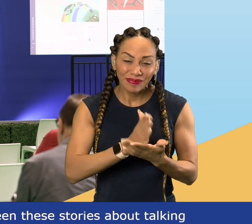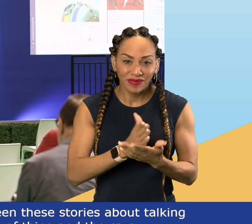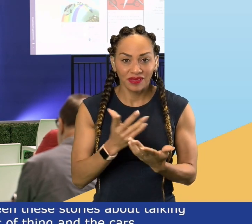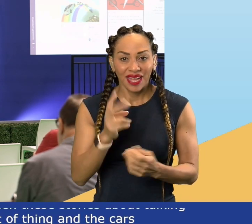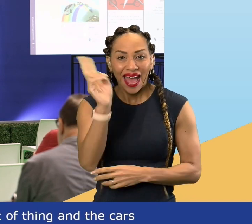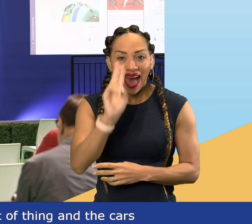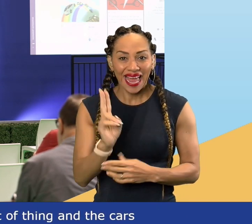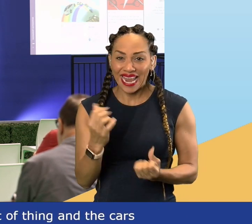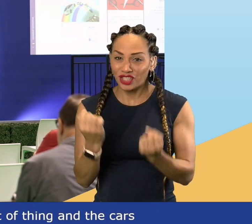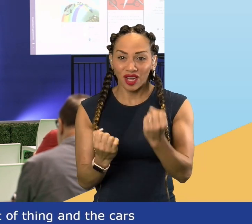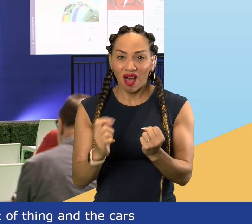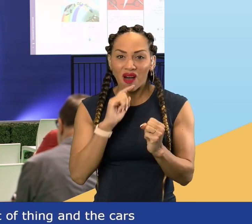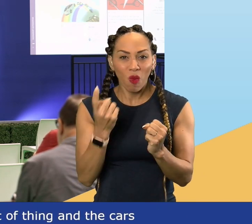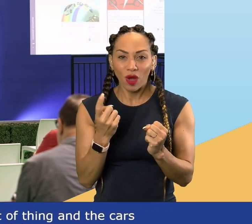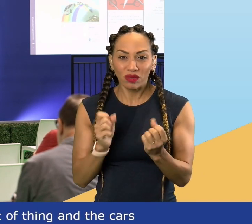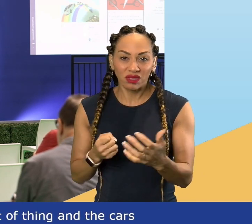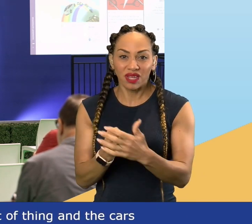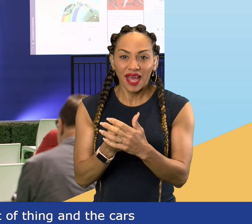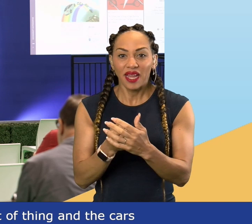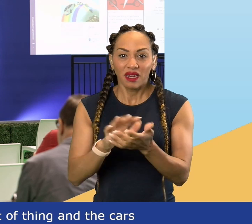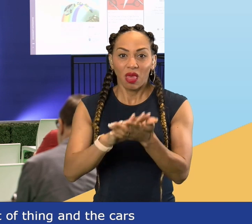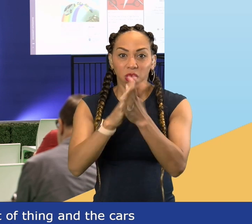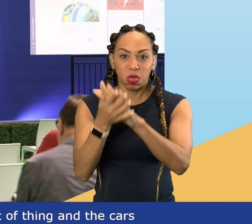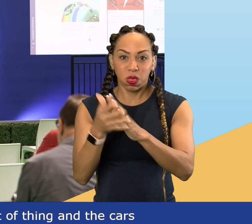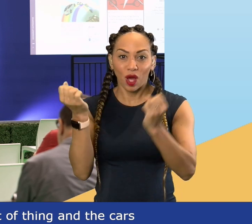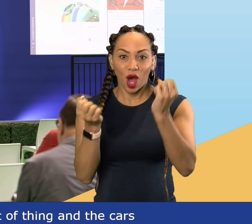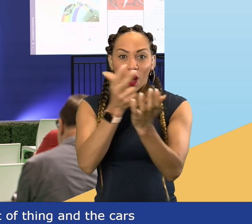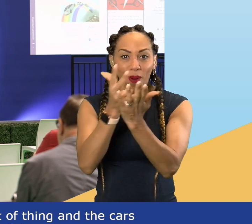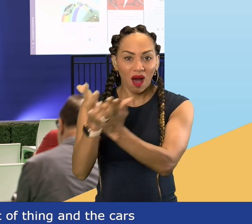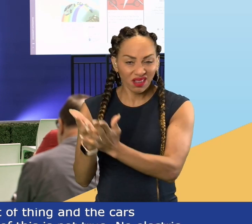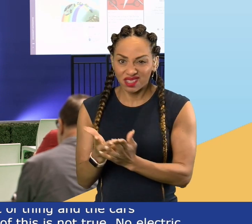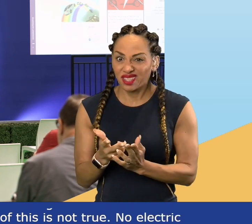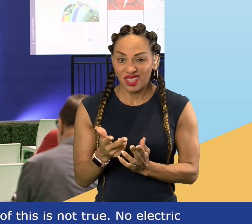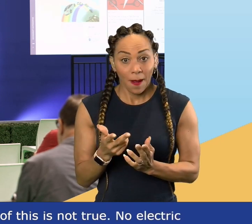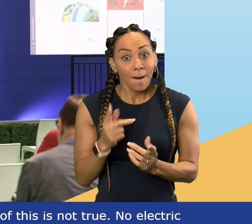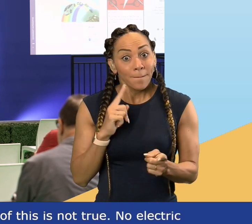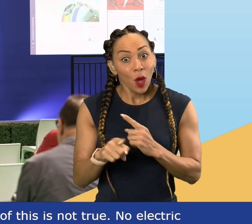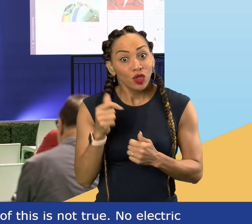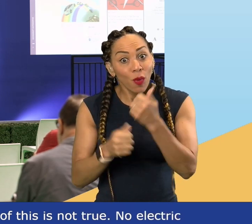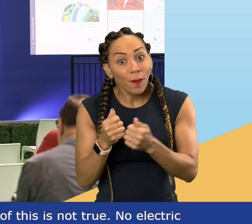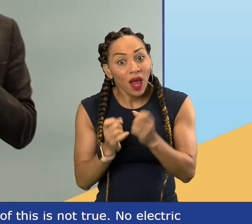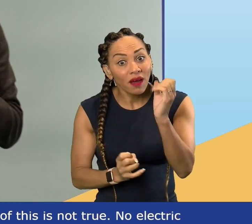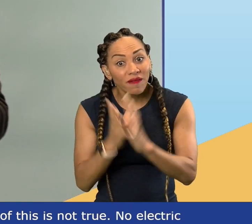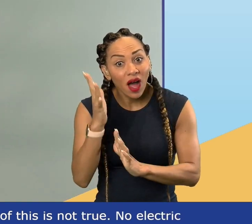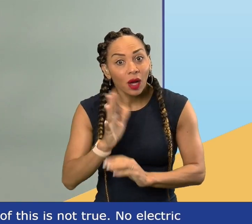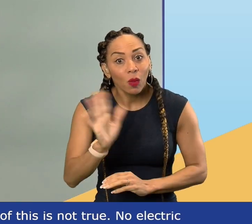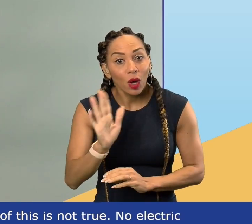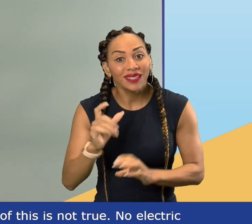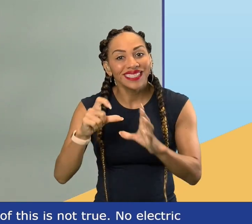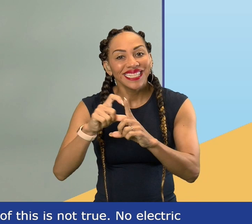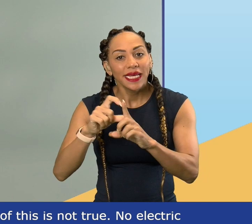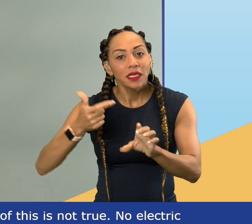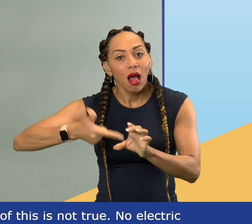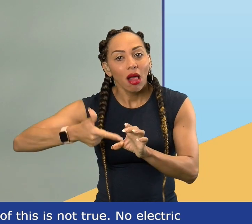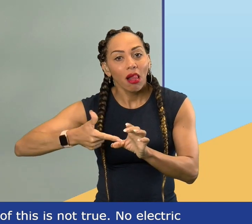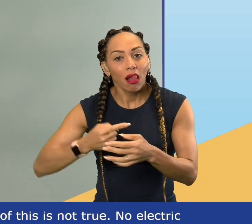look at the fire figures, they're no more likely to catch fire than any other type of car. In fact, diesels are the most likely type of car to catch fire, if you're worried about that. And anyway, the